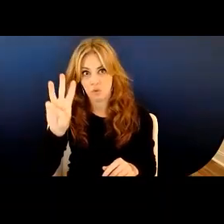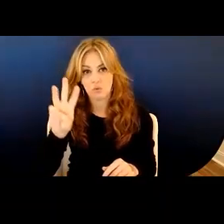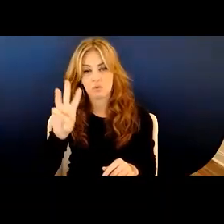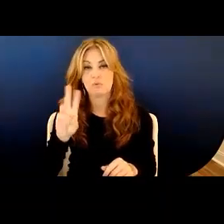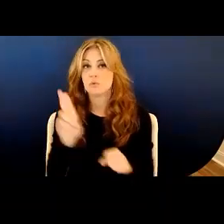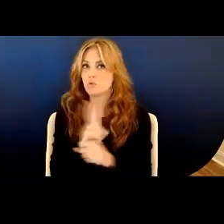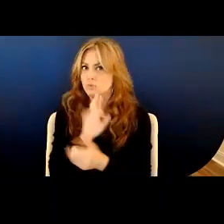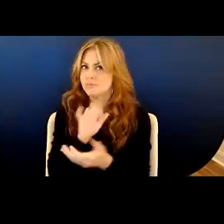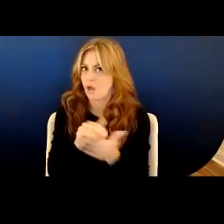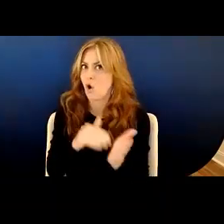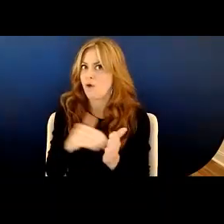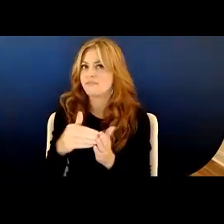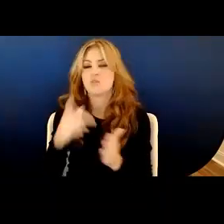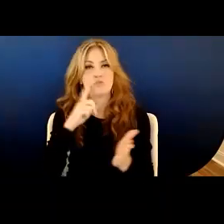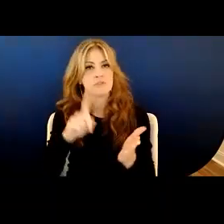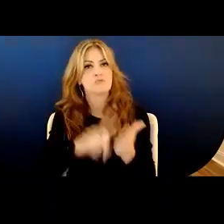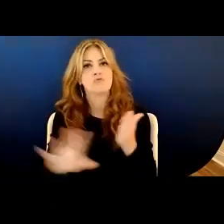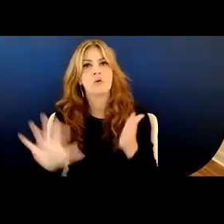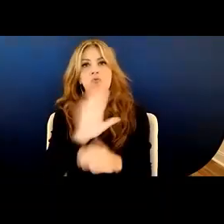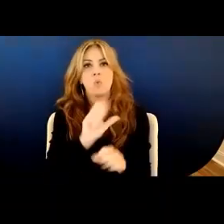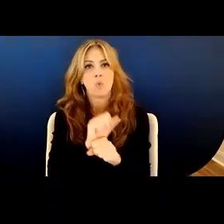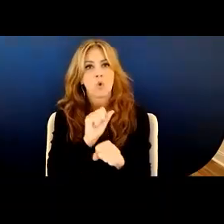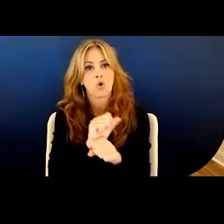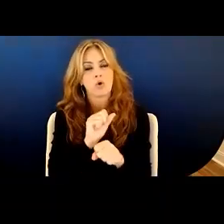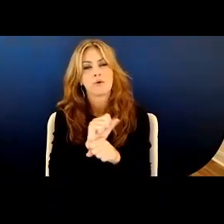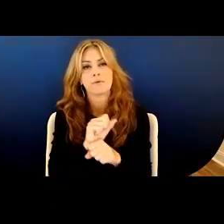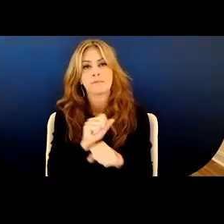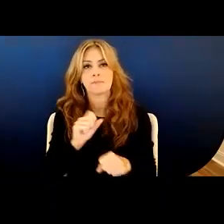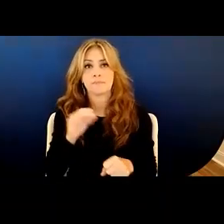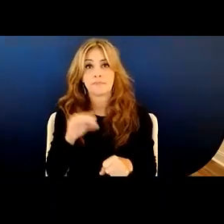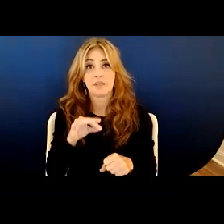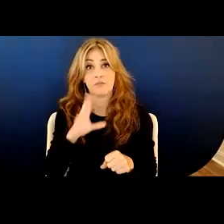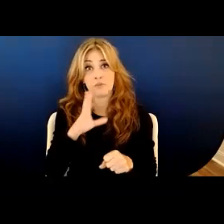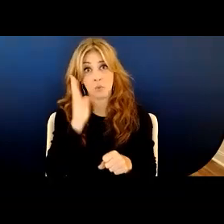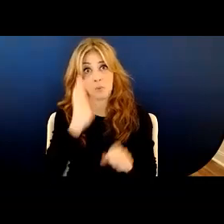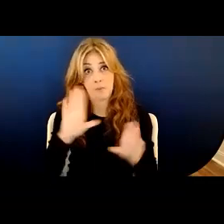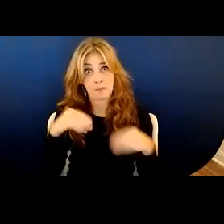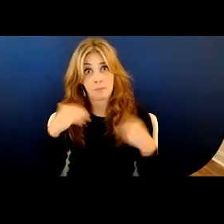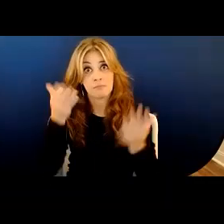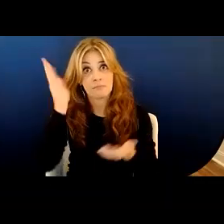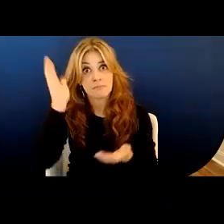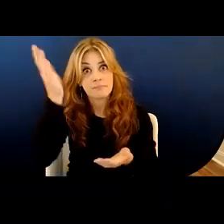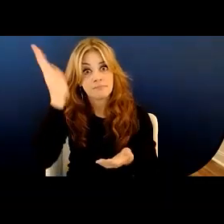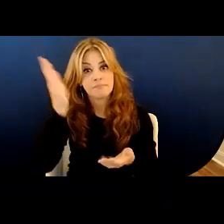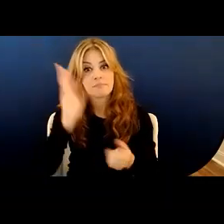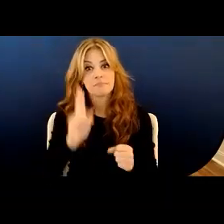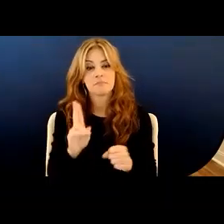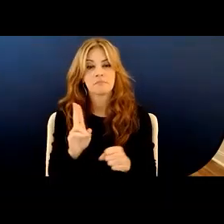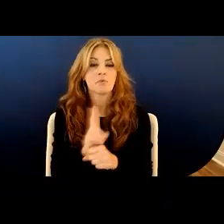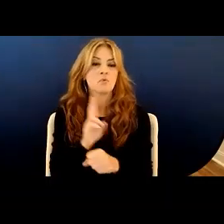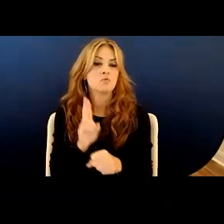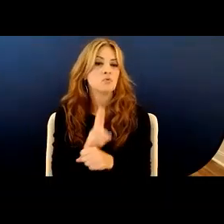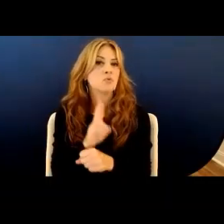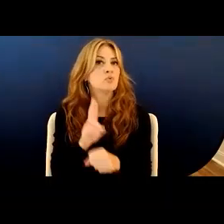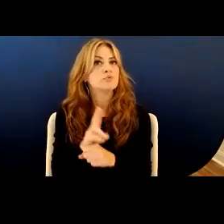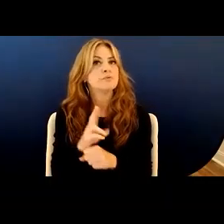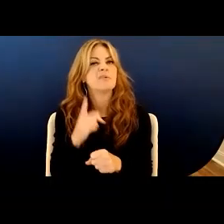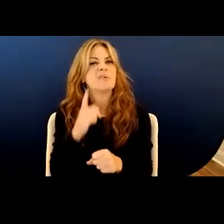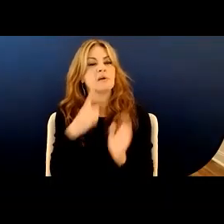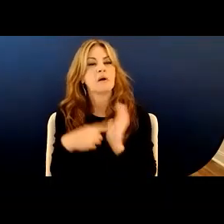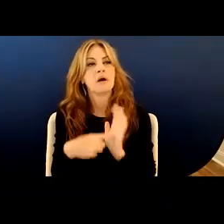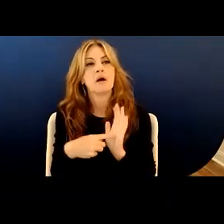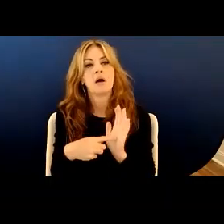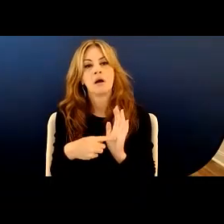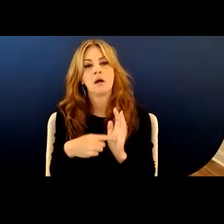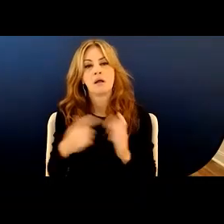often. You can check your work. If you're going to be doing a presentation, using, for example, the